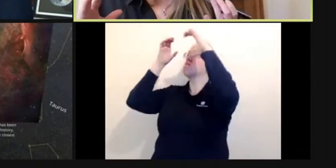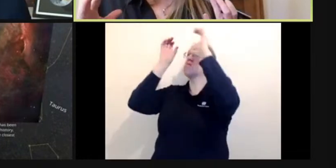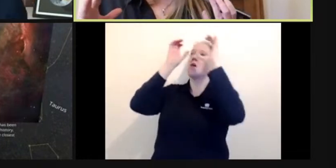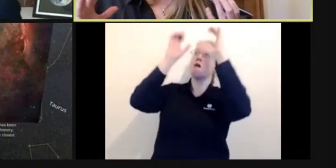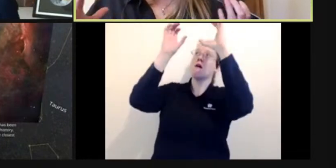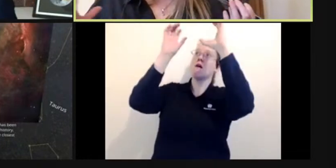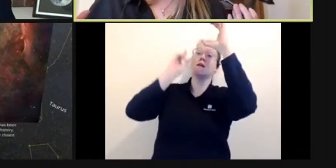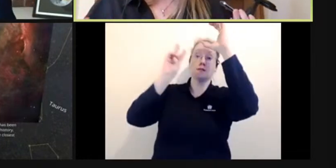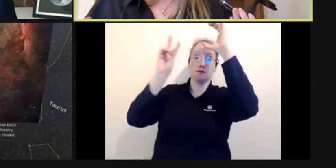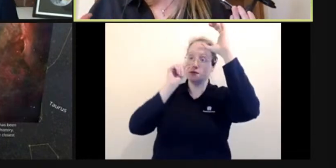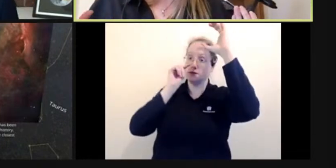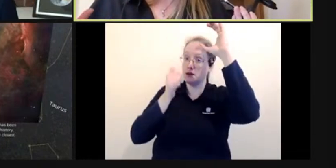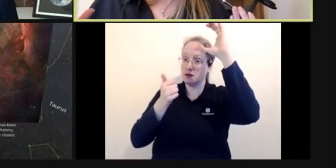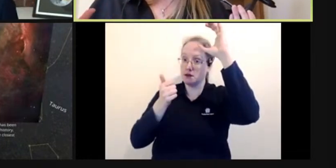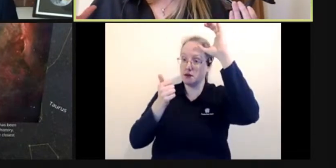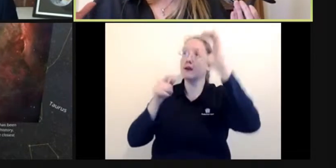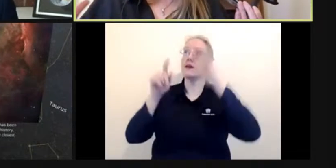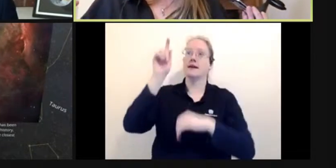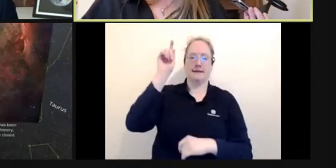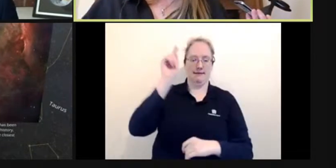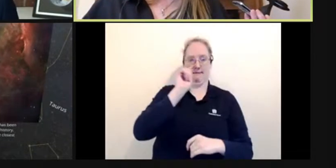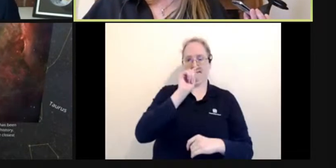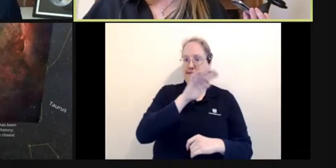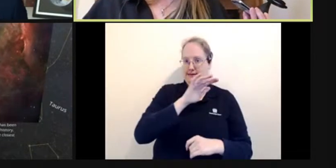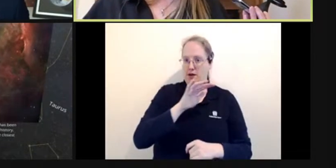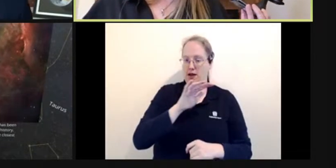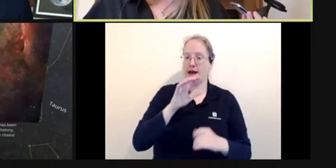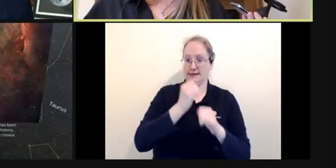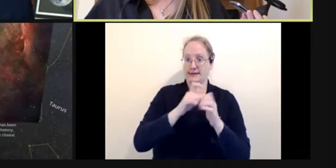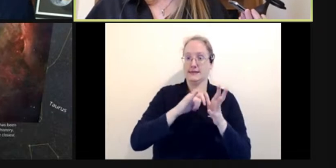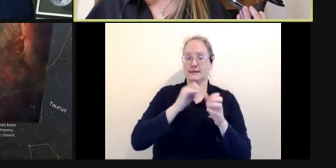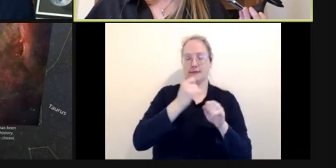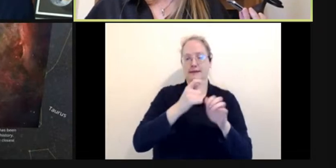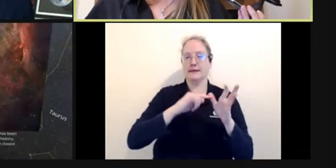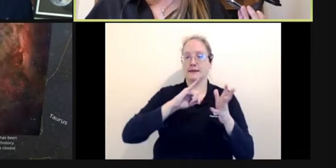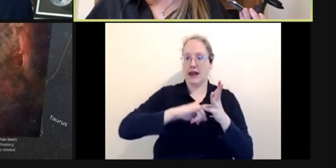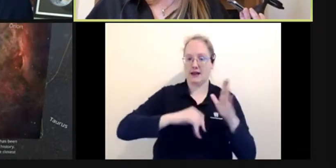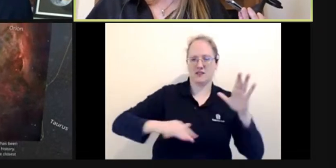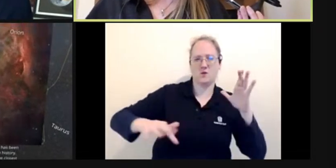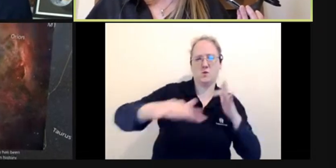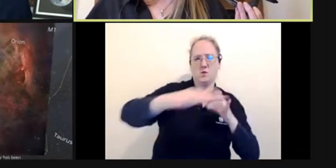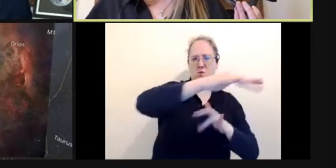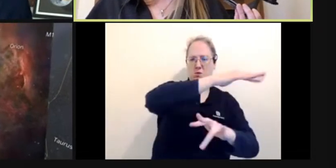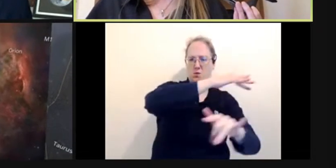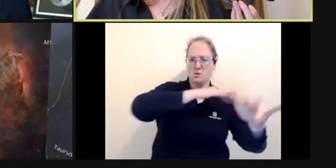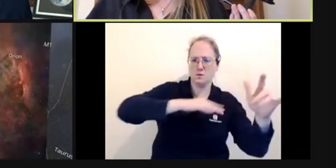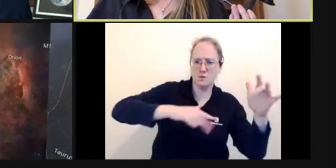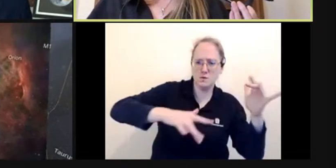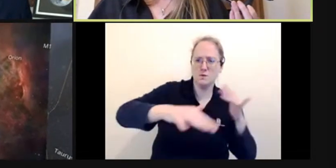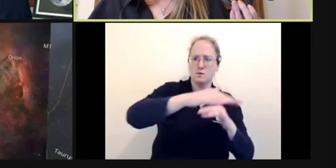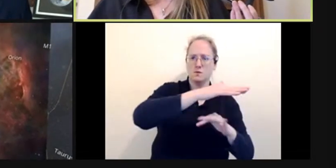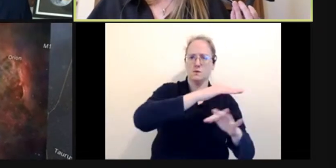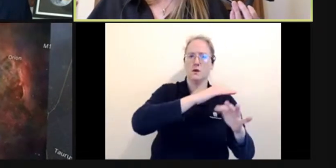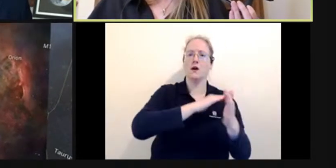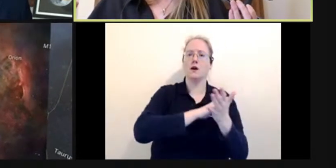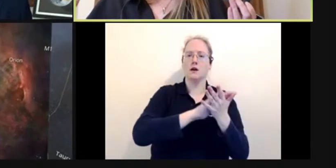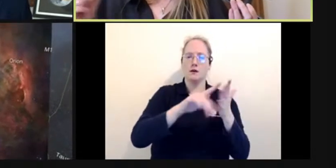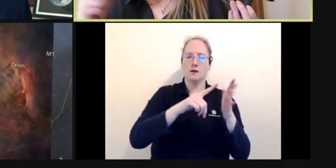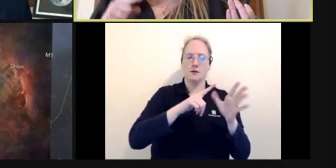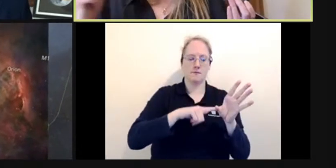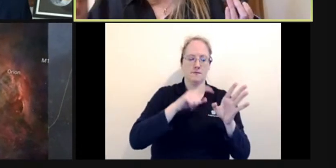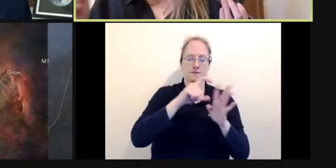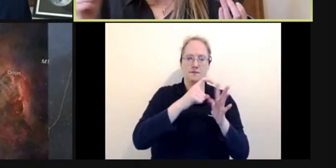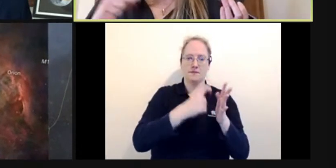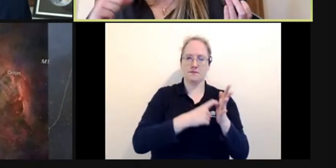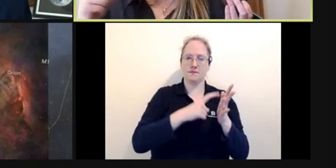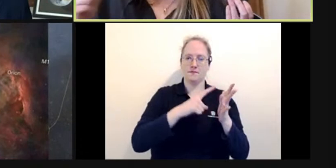And this is also gas, vast clouds of hydrogen. And this is where stars are born. So